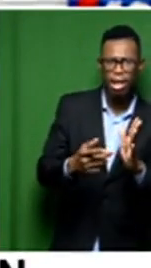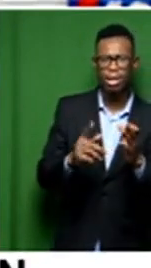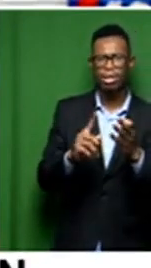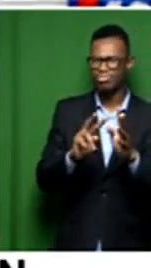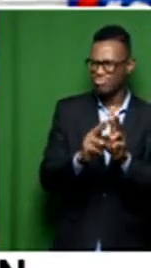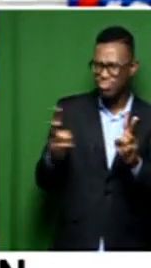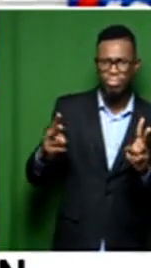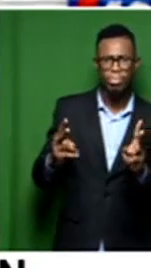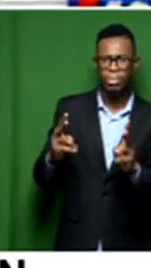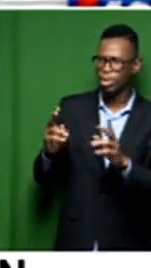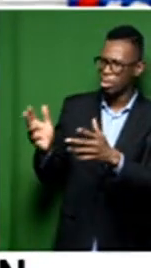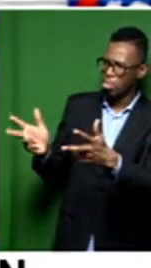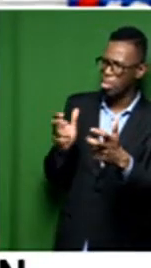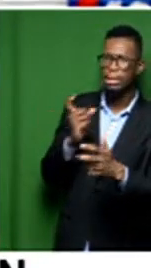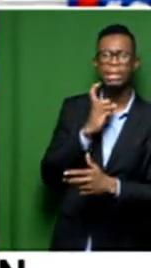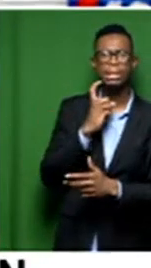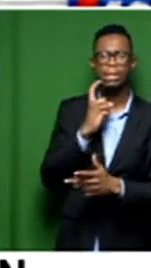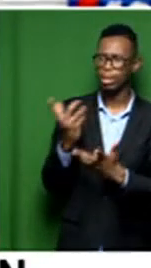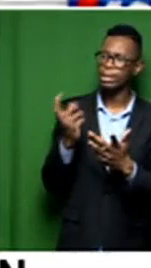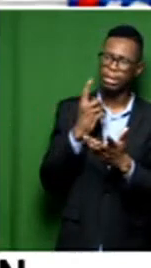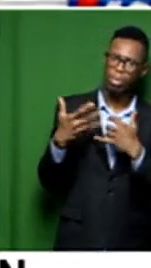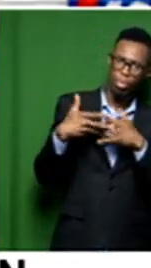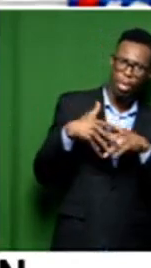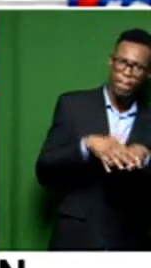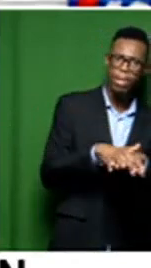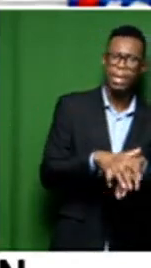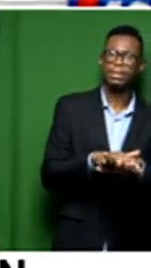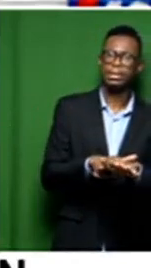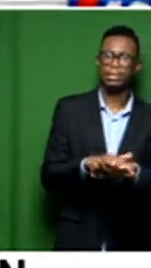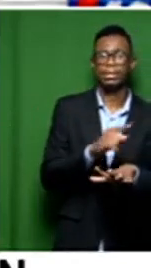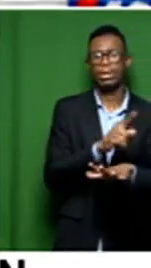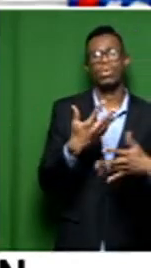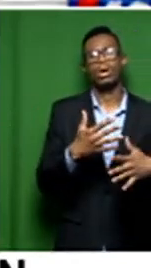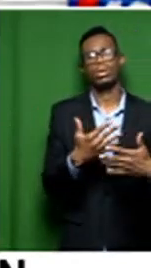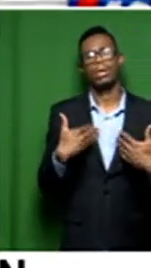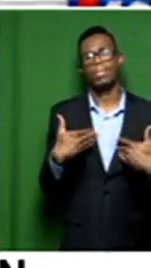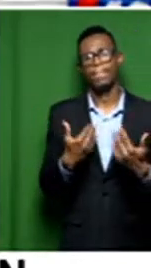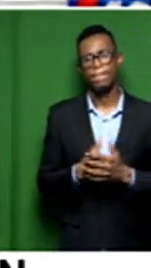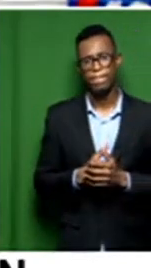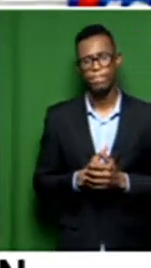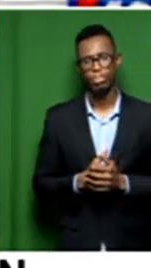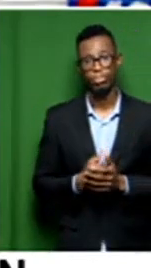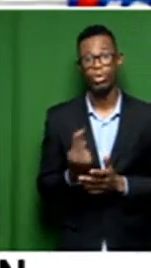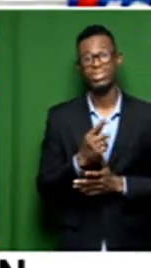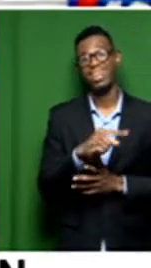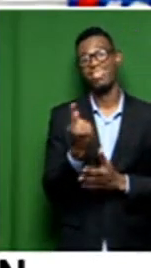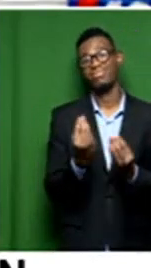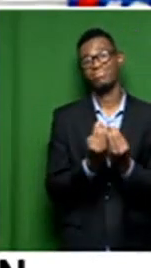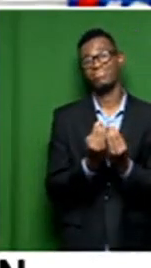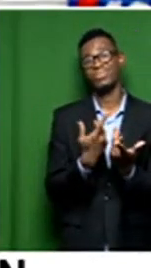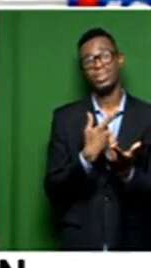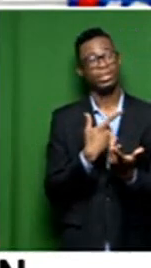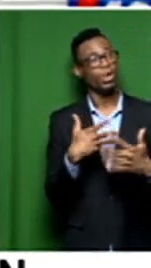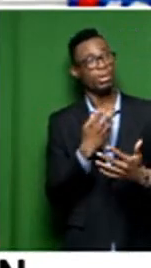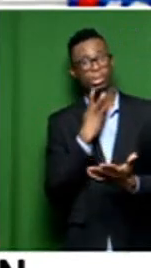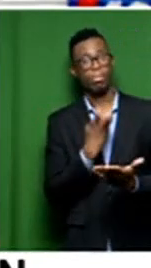documenting to their own systems how they've implemented this work. one of the other things that we really found that was surprising to us,